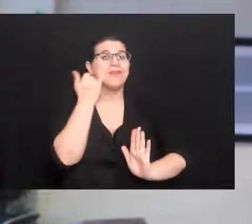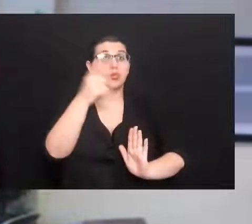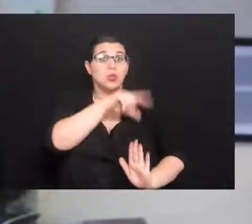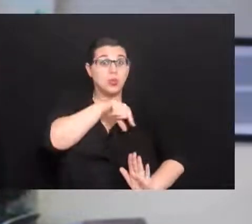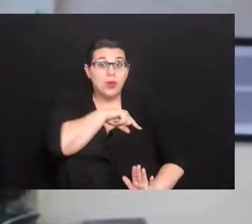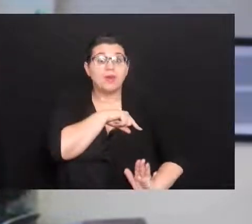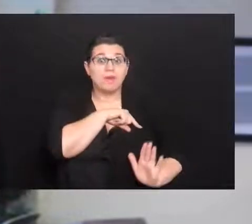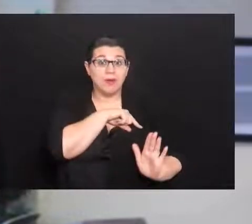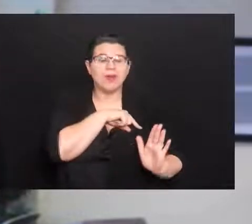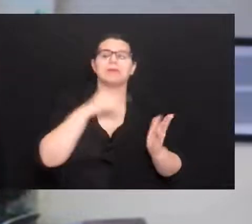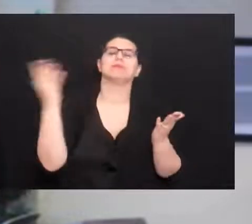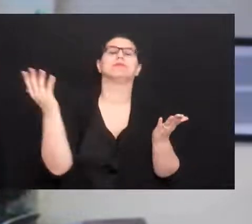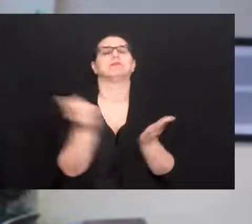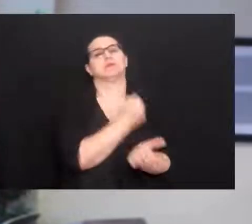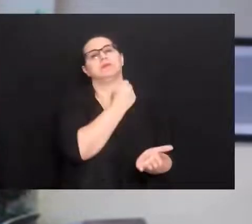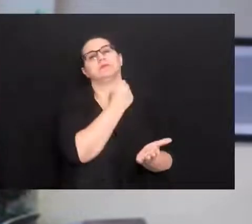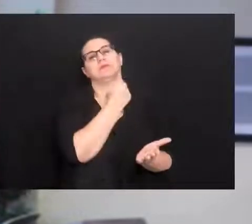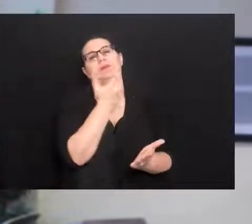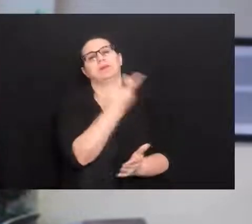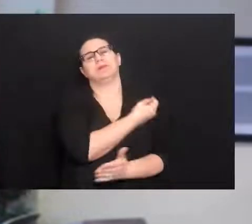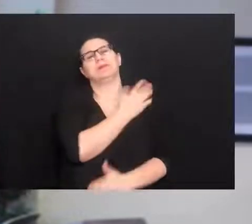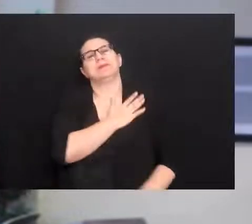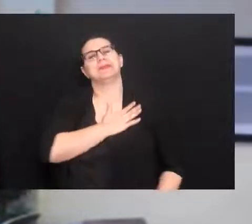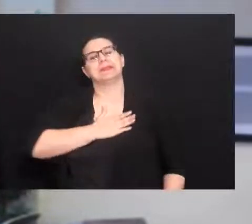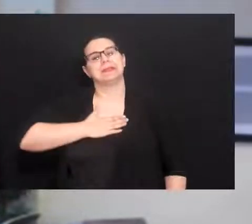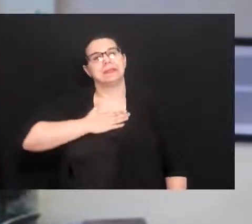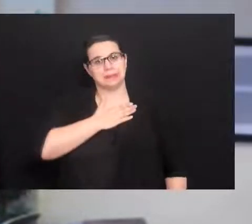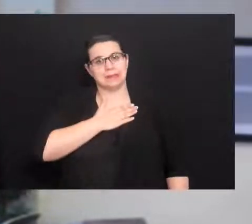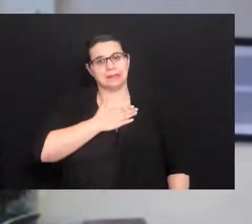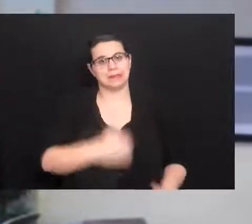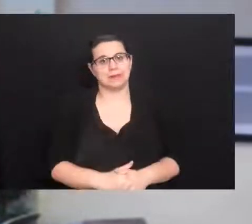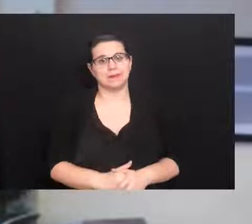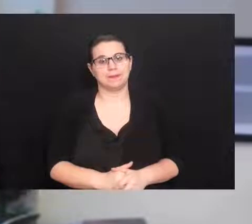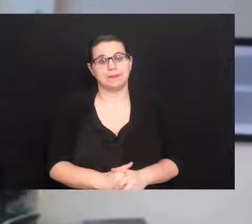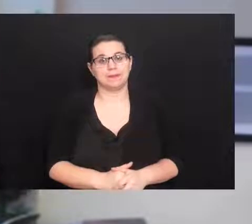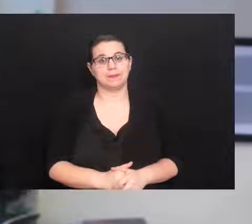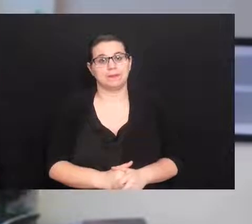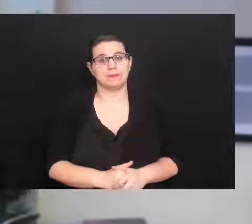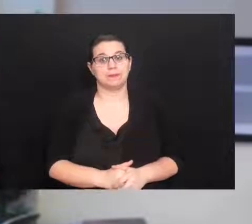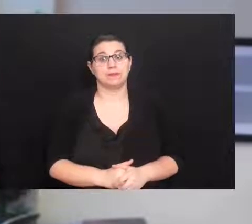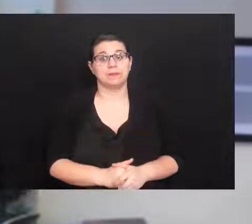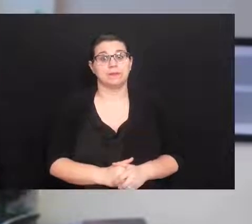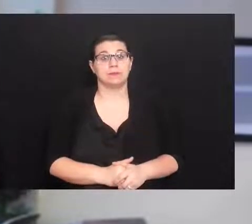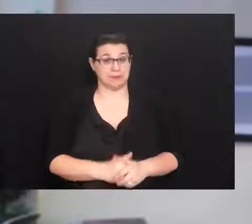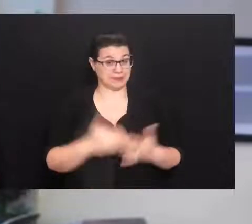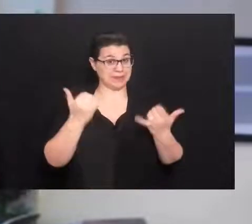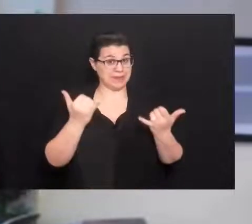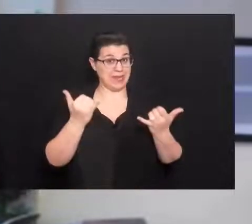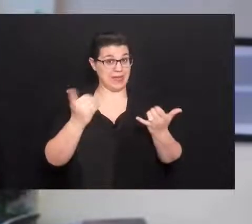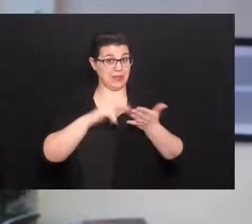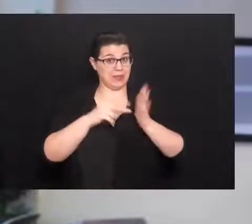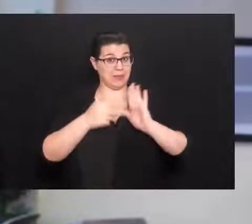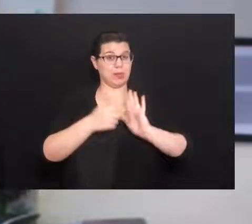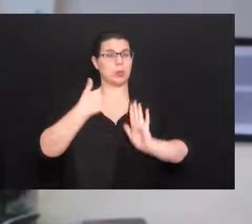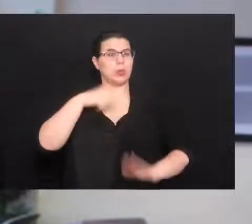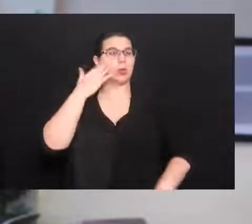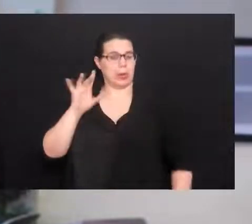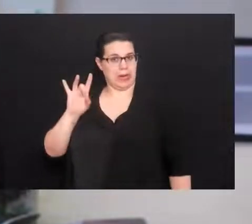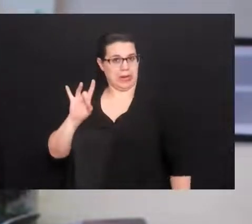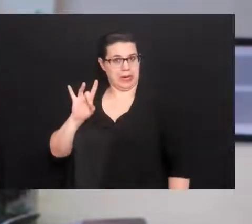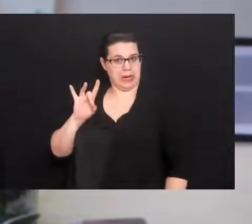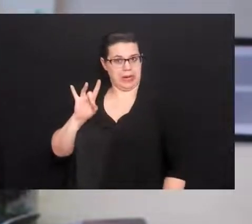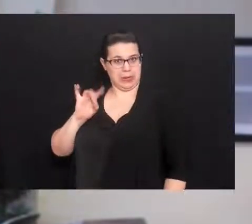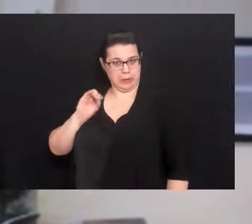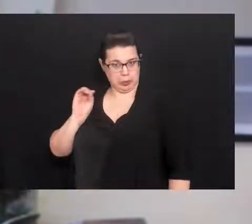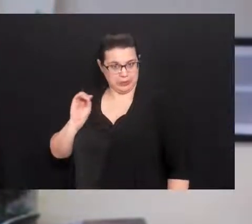boosters to please go get your booster shot. And with that recognition, we know that the 8% or so